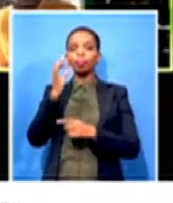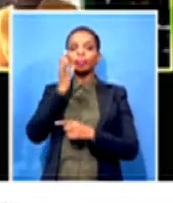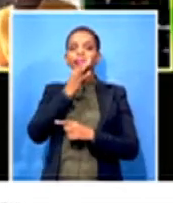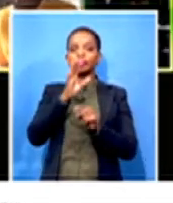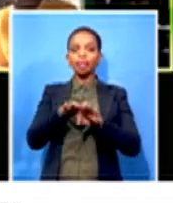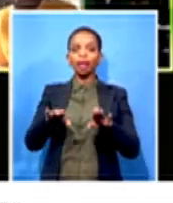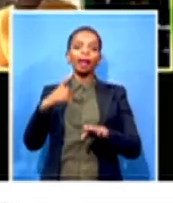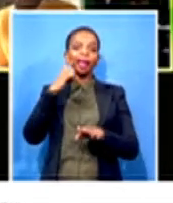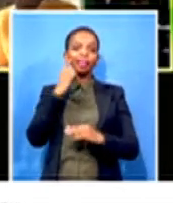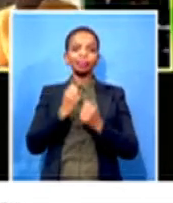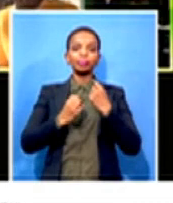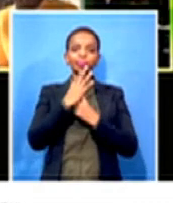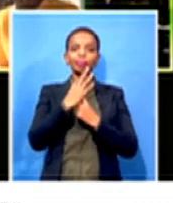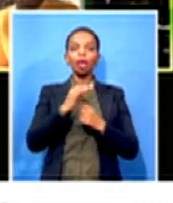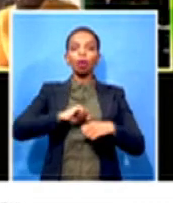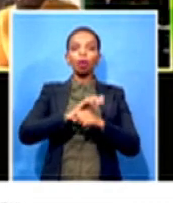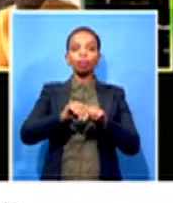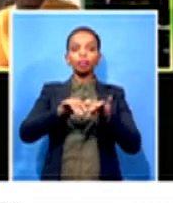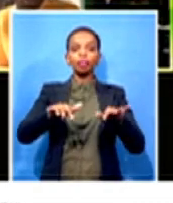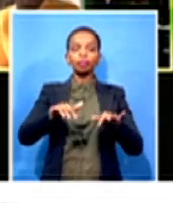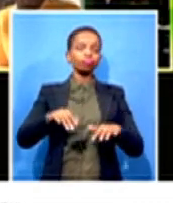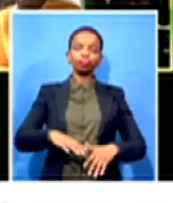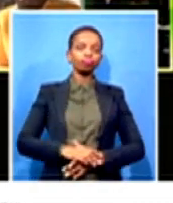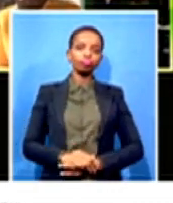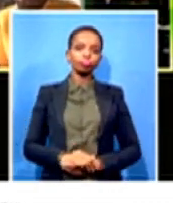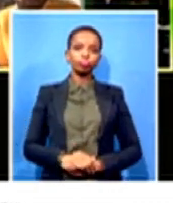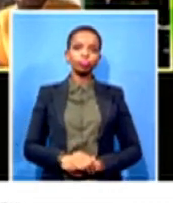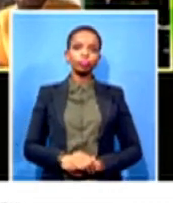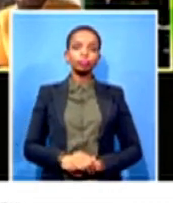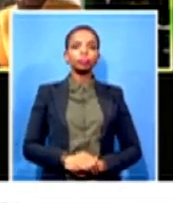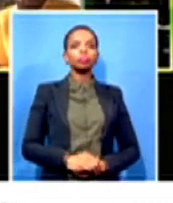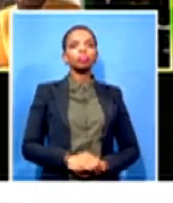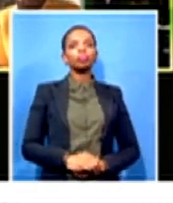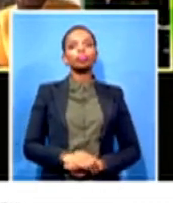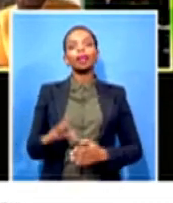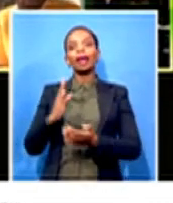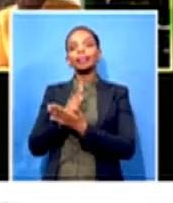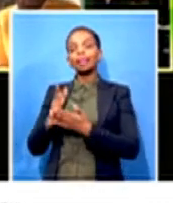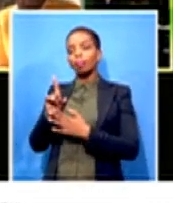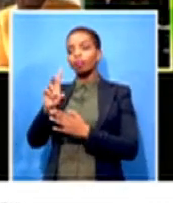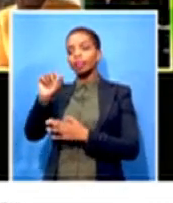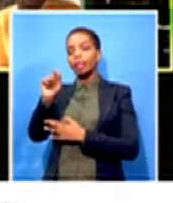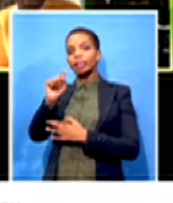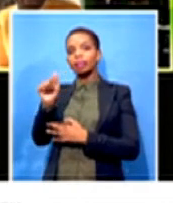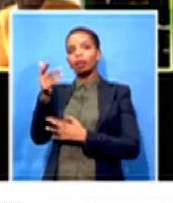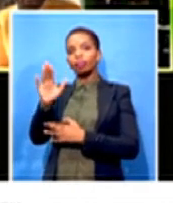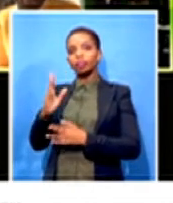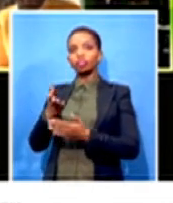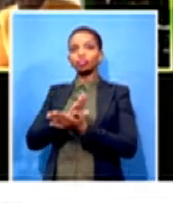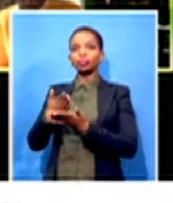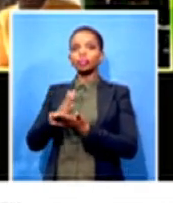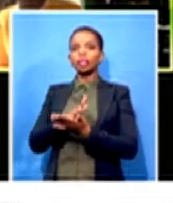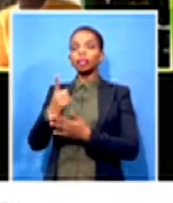about some of the data that you shared. Are the incidence rates lower for children simply because they were relatively